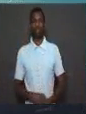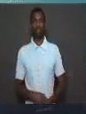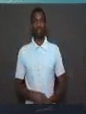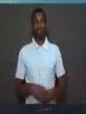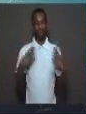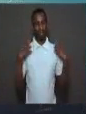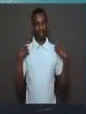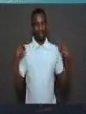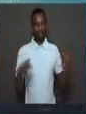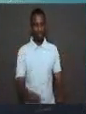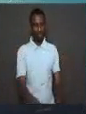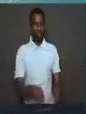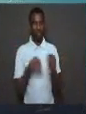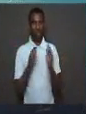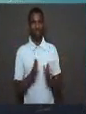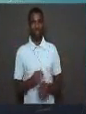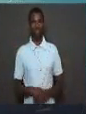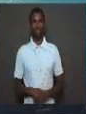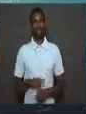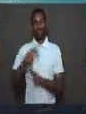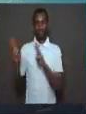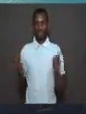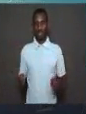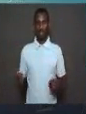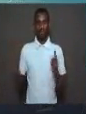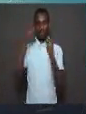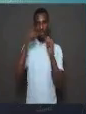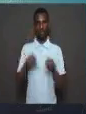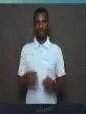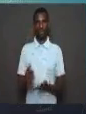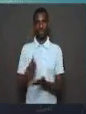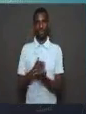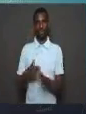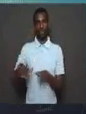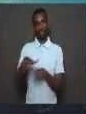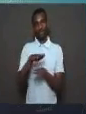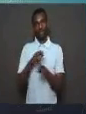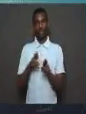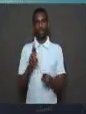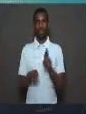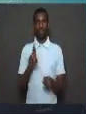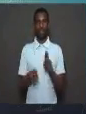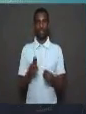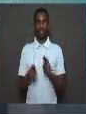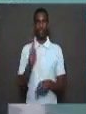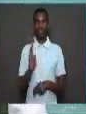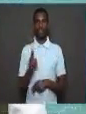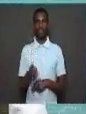Hello, students. Welcome to today's lesson on relative